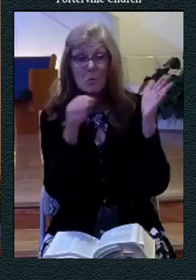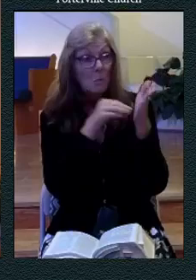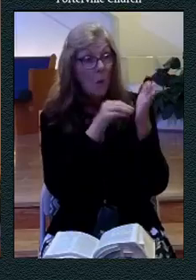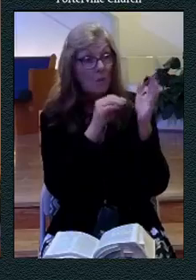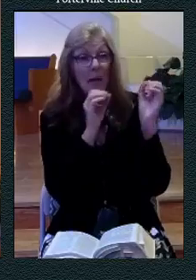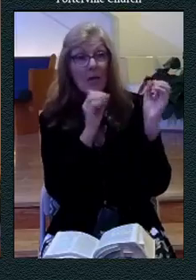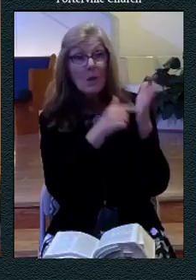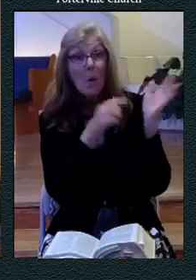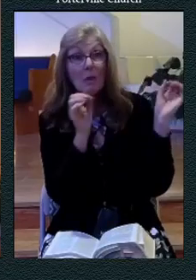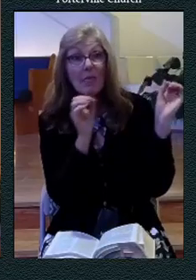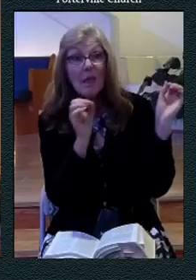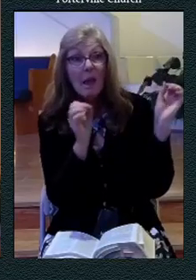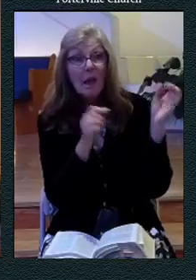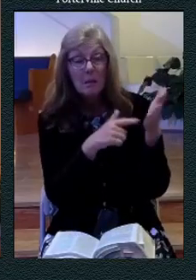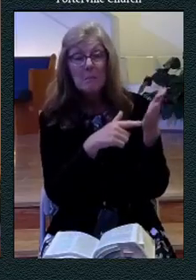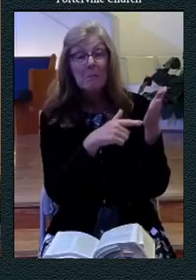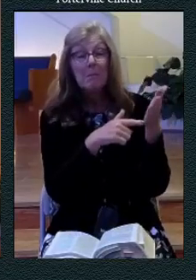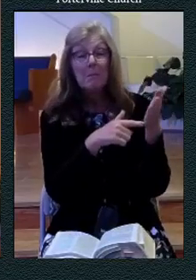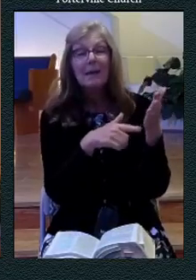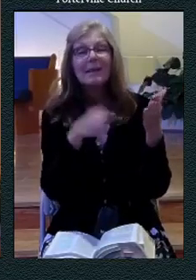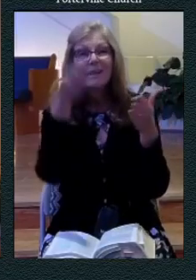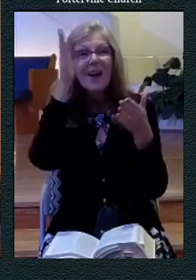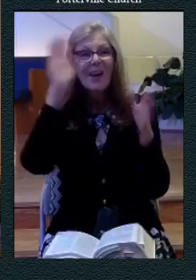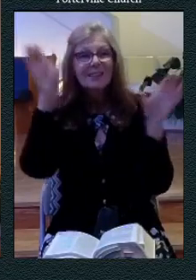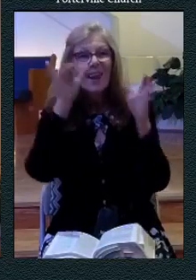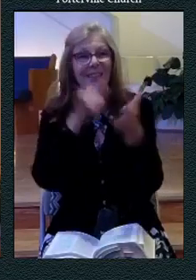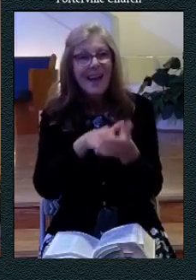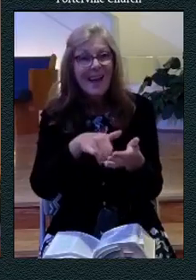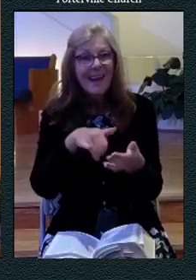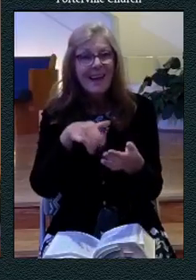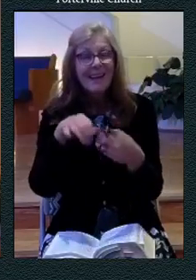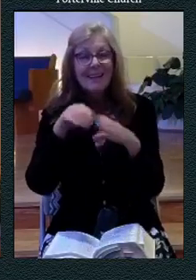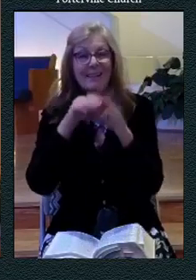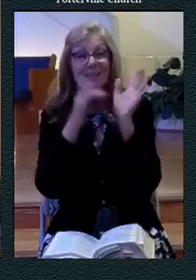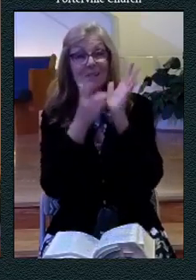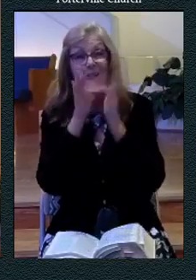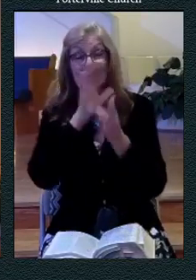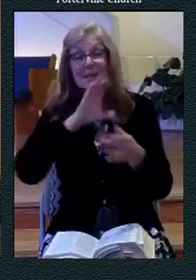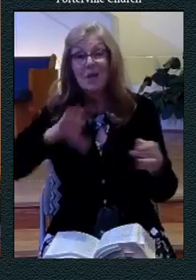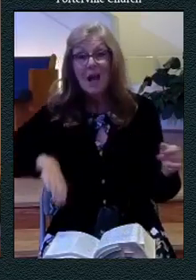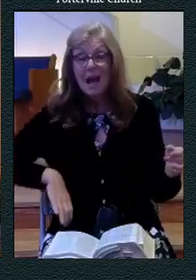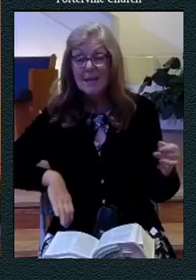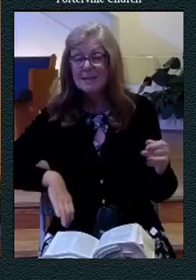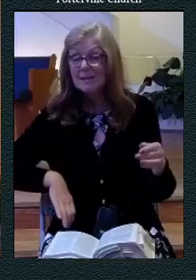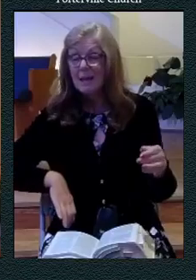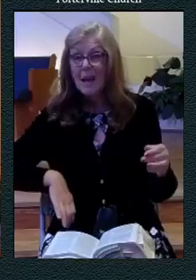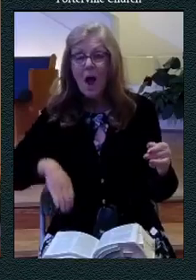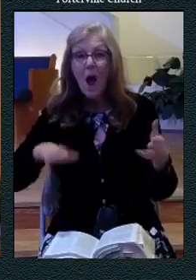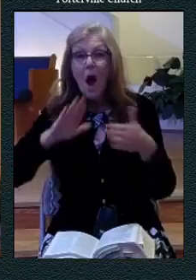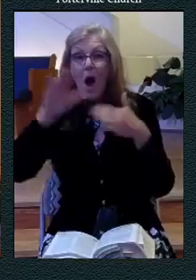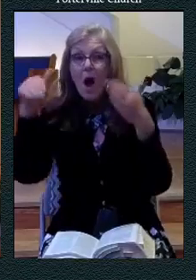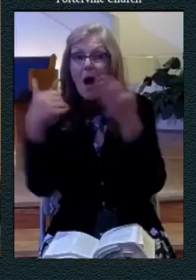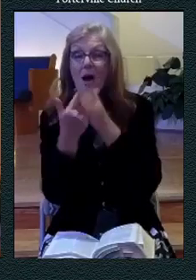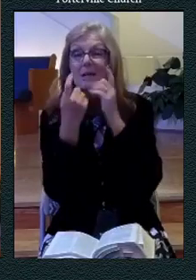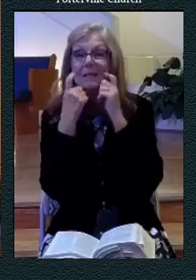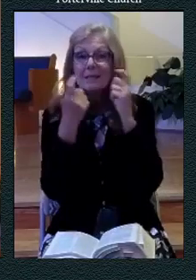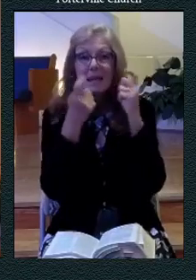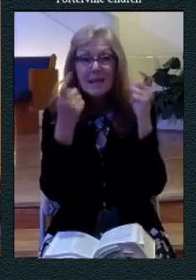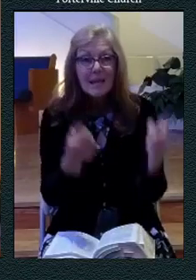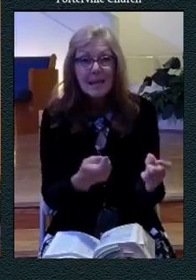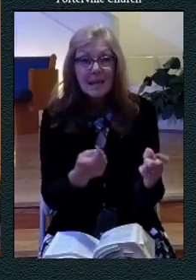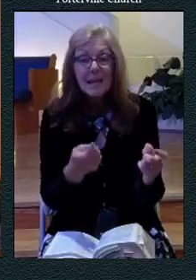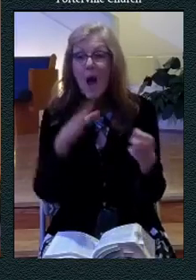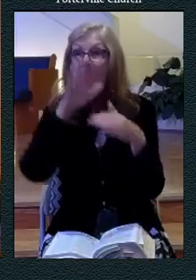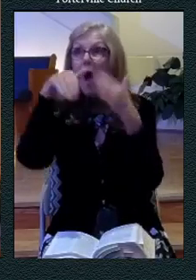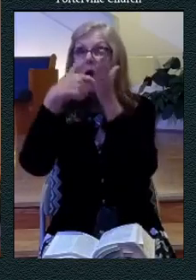You see, that's just what God has done in Christ. He took the whole ledger of debt upon himself and he canceled it all